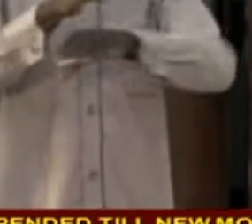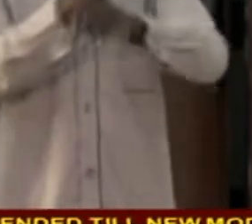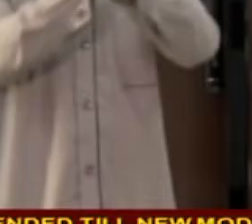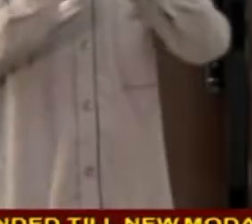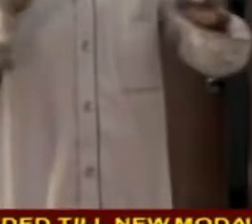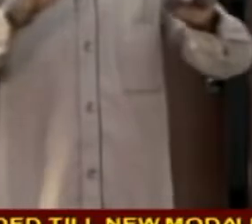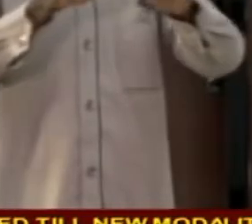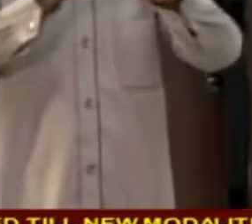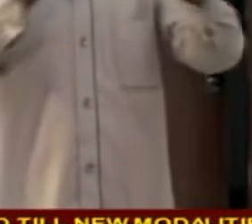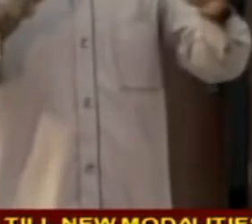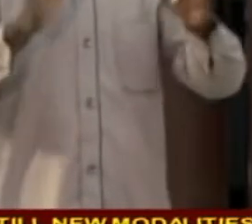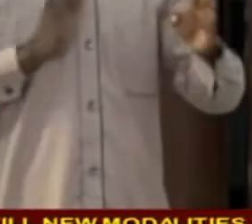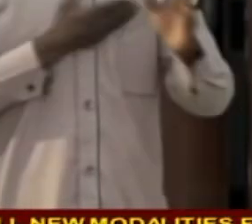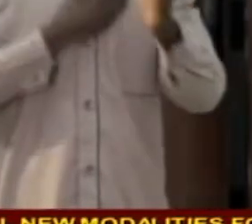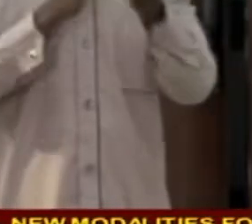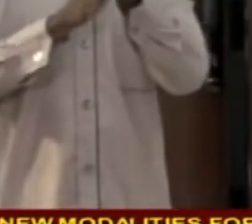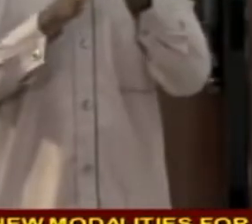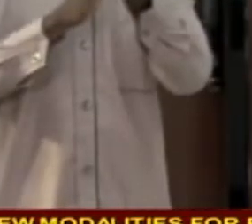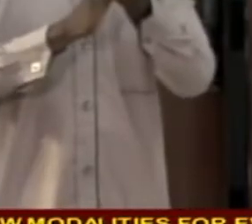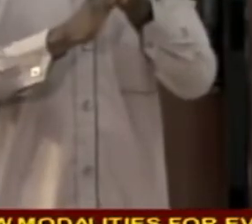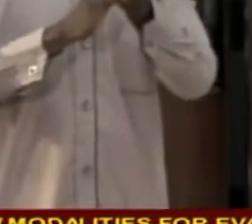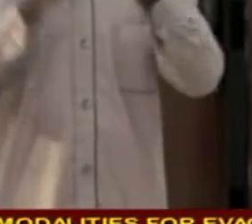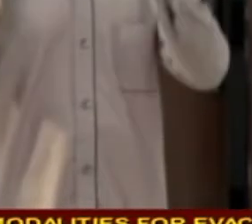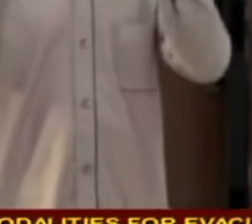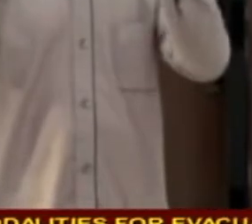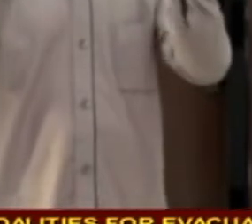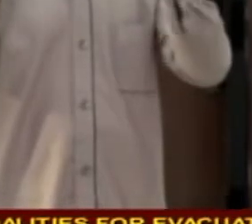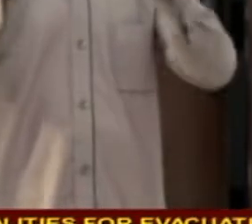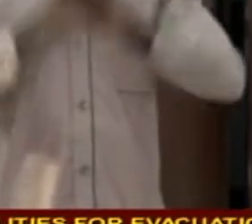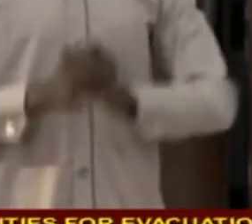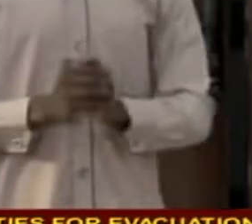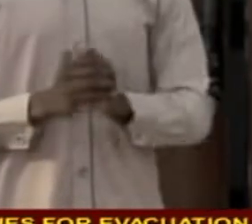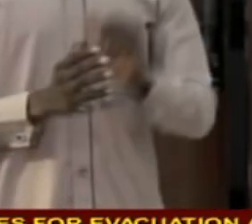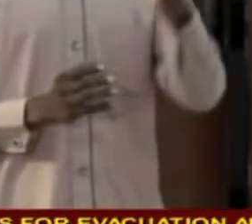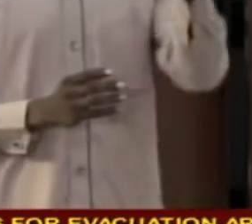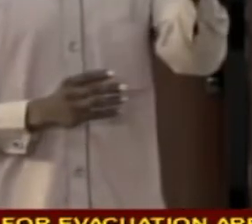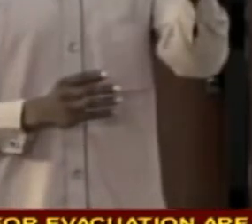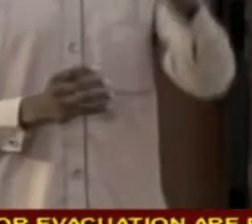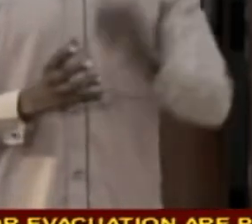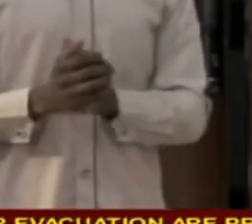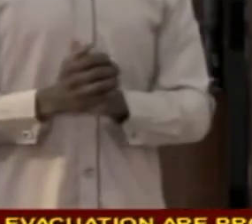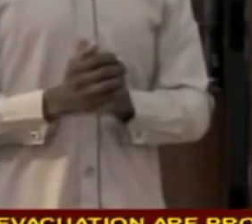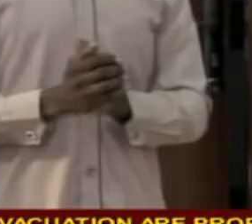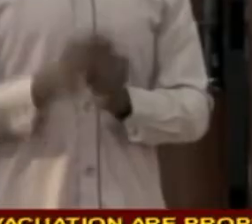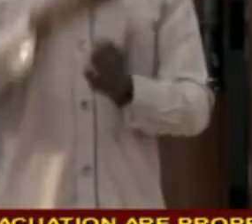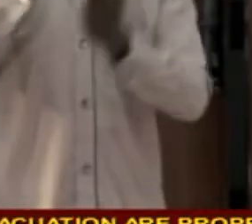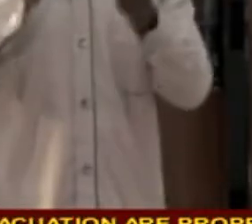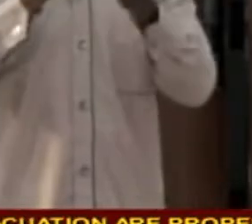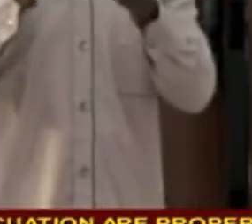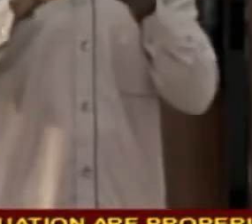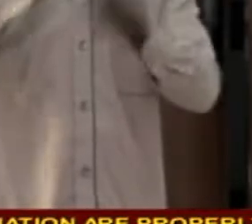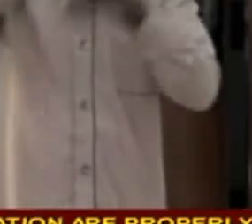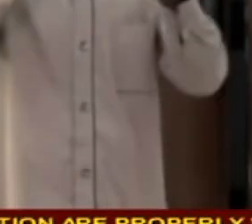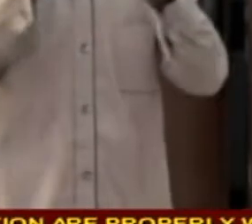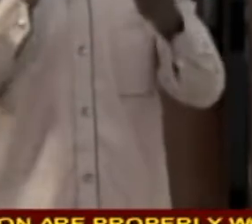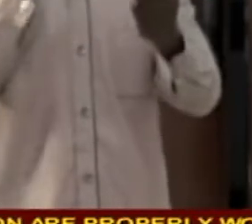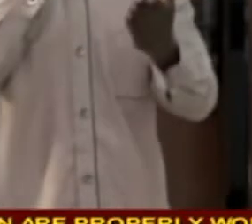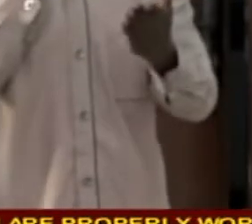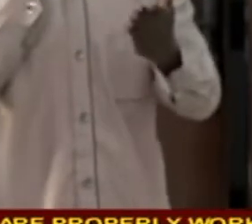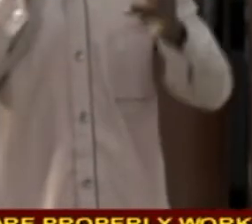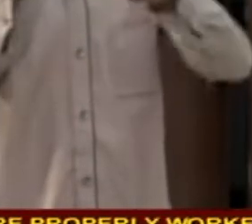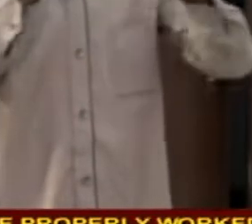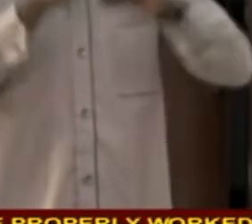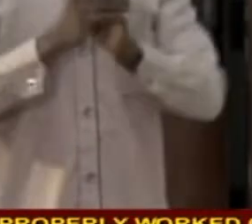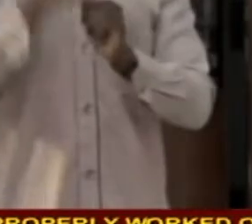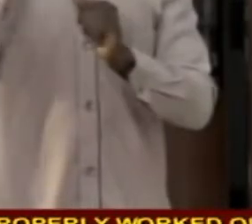our education sector. 2, this is to all Nigerians. The